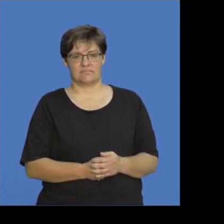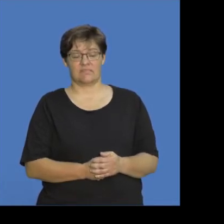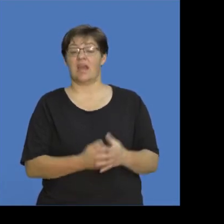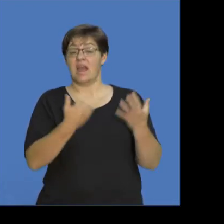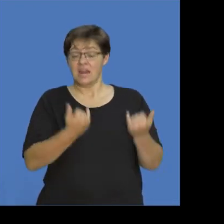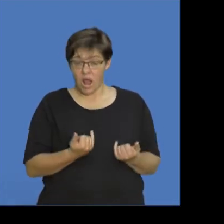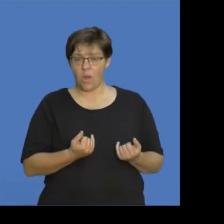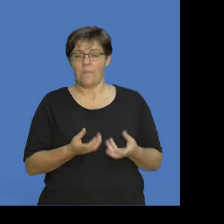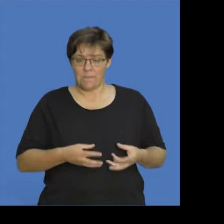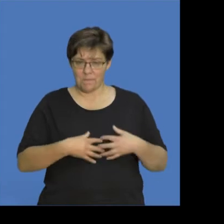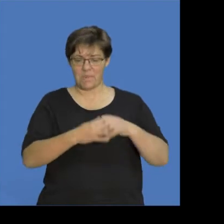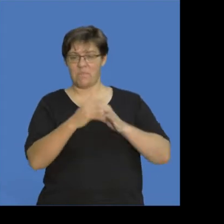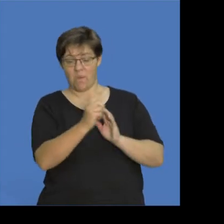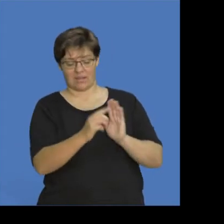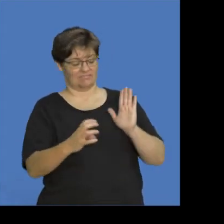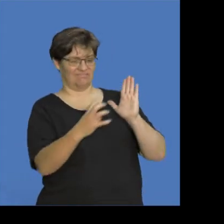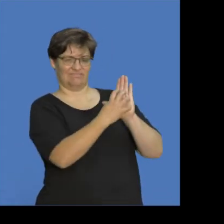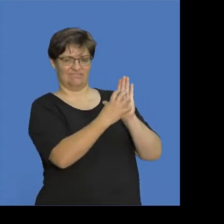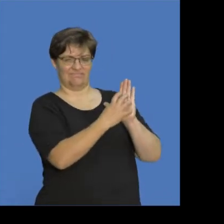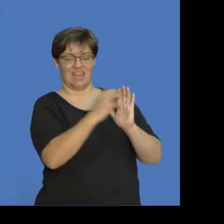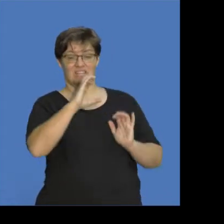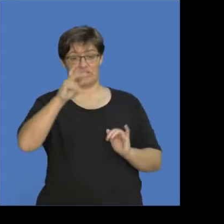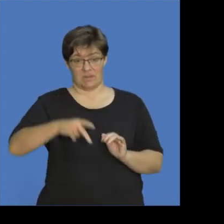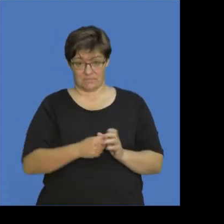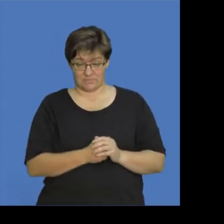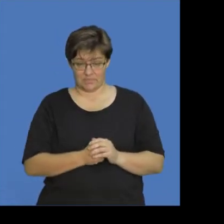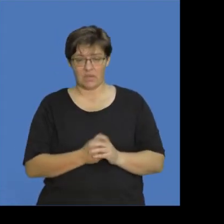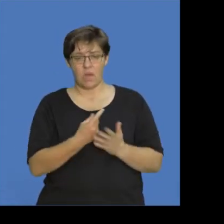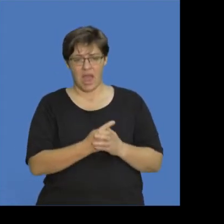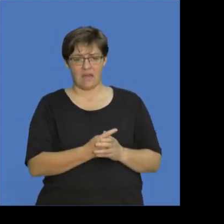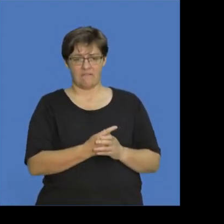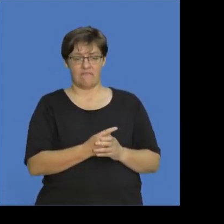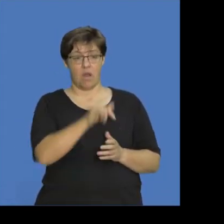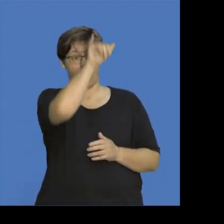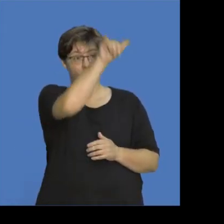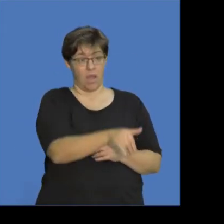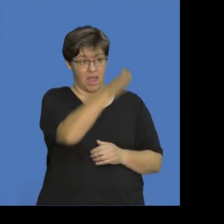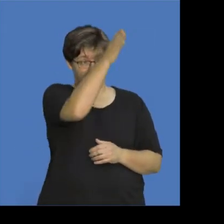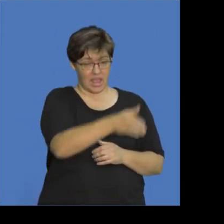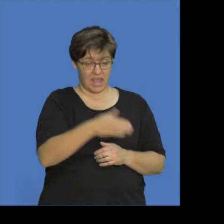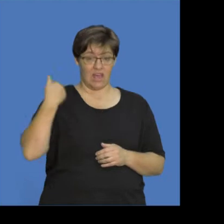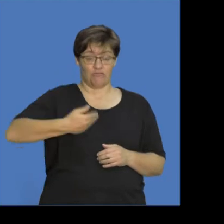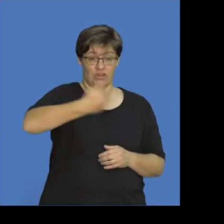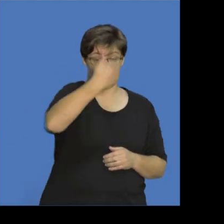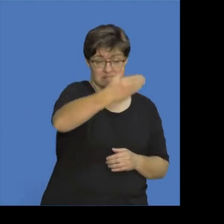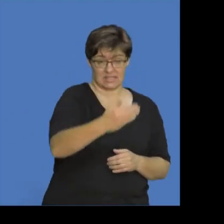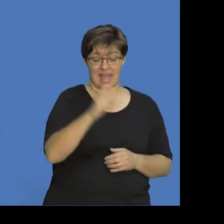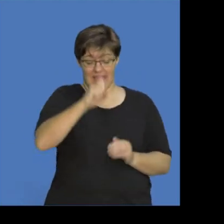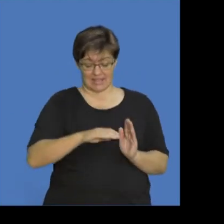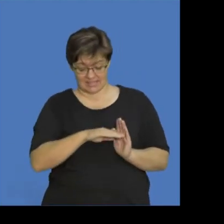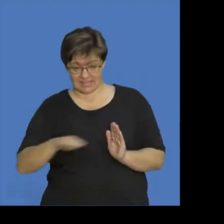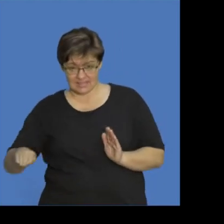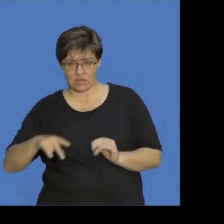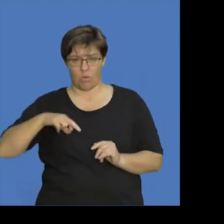Yes, now we have our Cartesian plane there. So on the y-axis, we have frequency. On the x-axis is